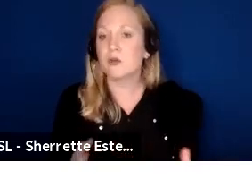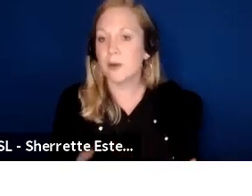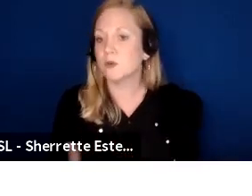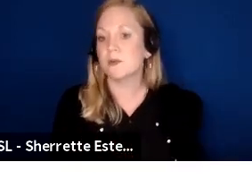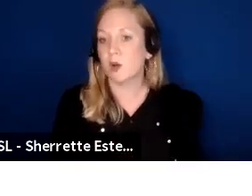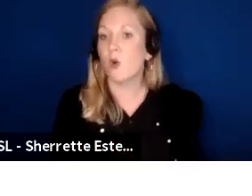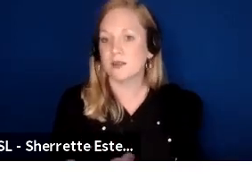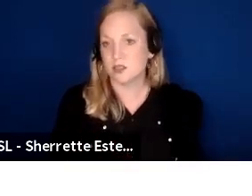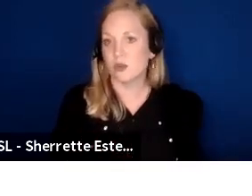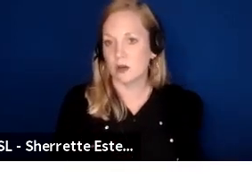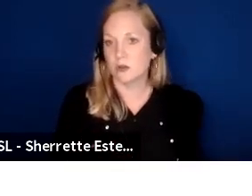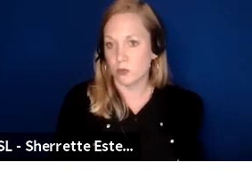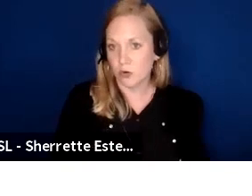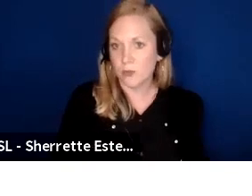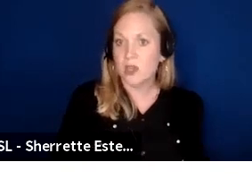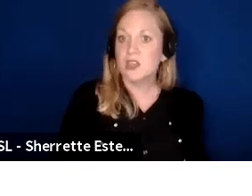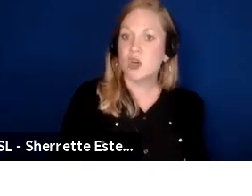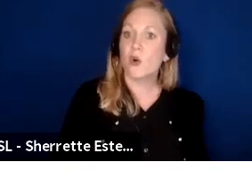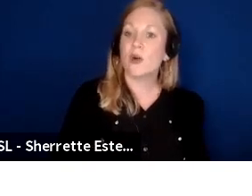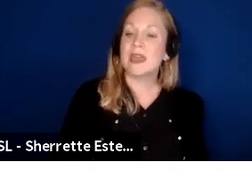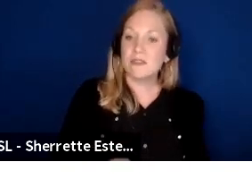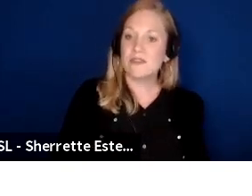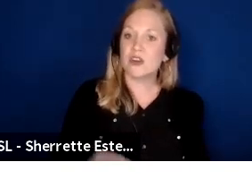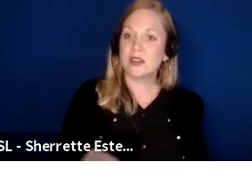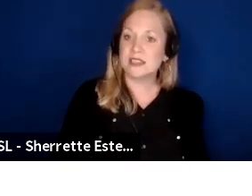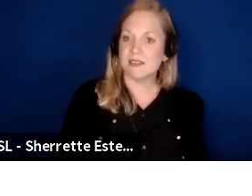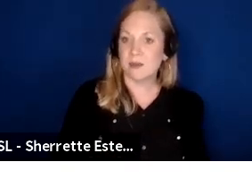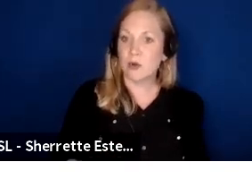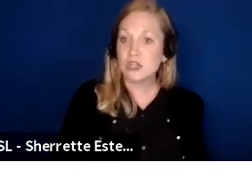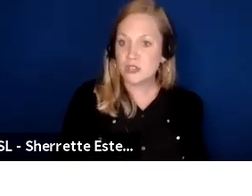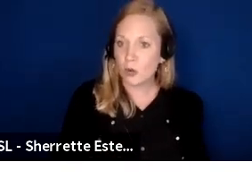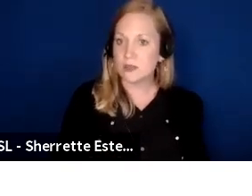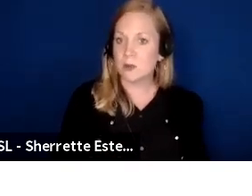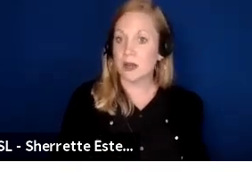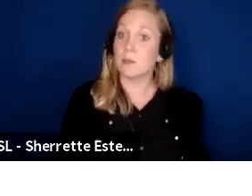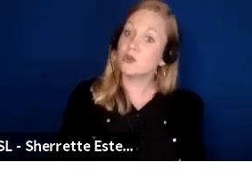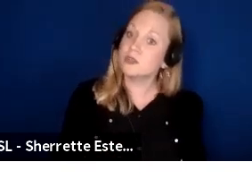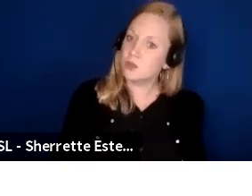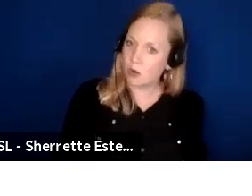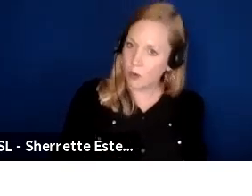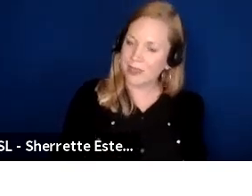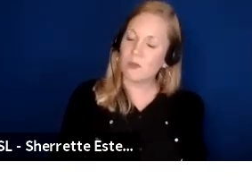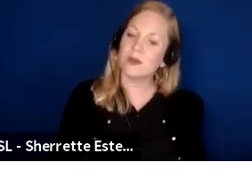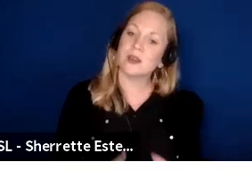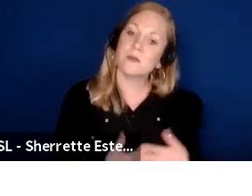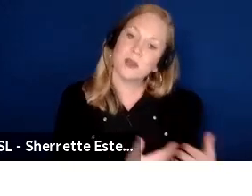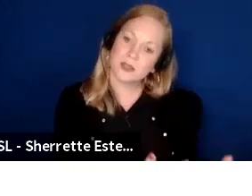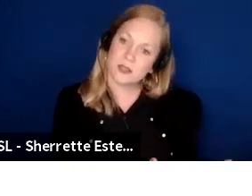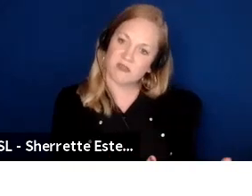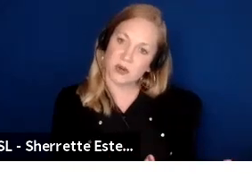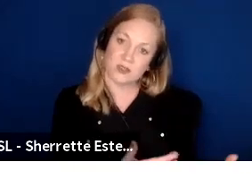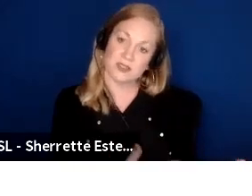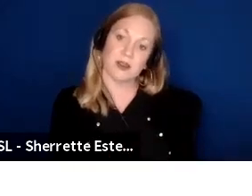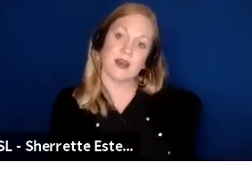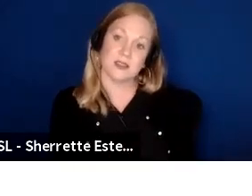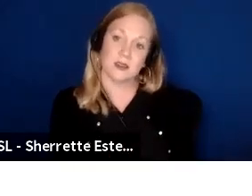be unprepared when somebody walks into the room. So if there is a vibration zone when somebody approaches the doorway, that will communicate to the